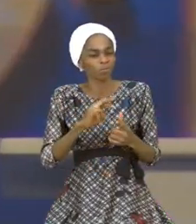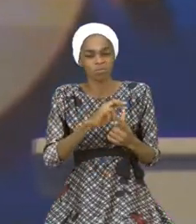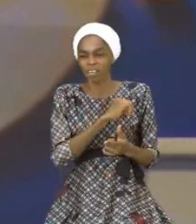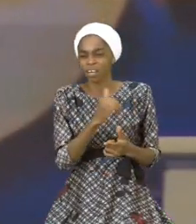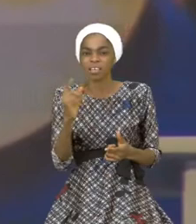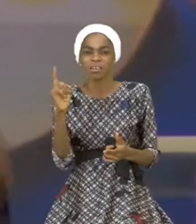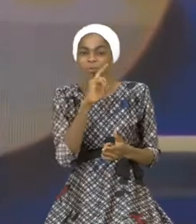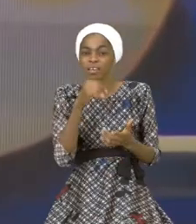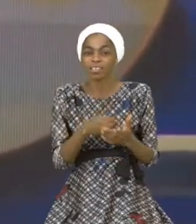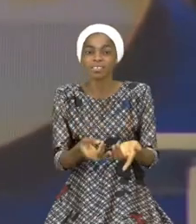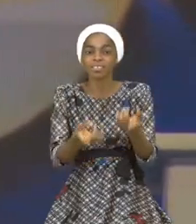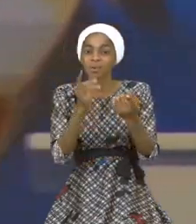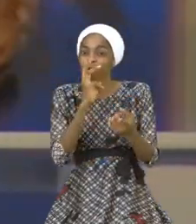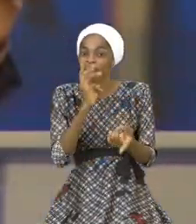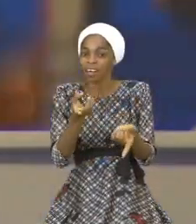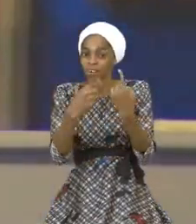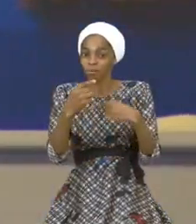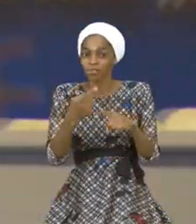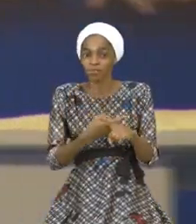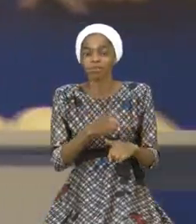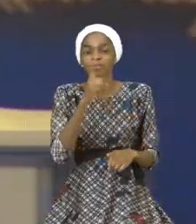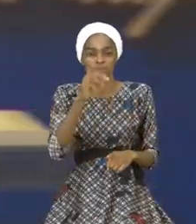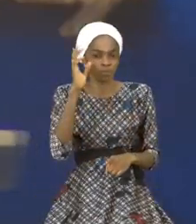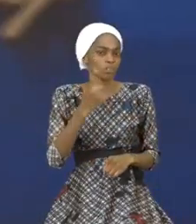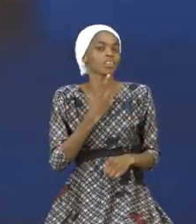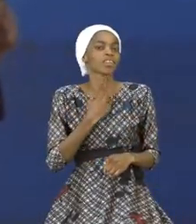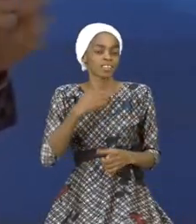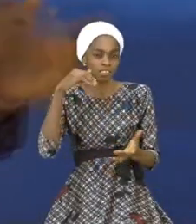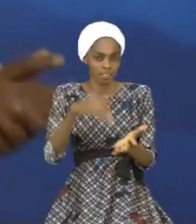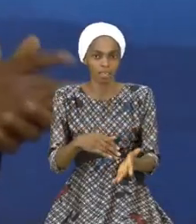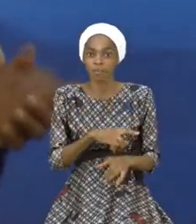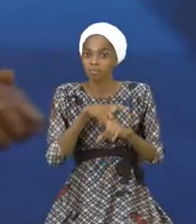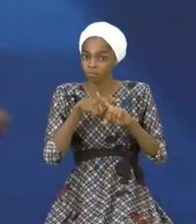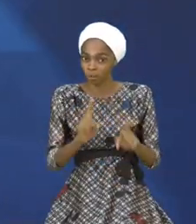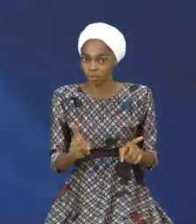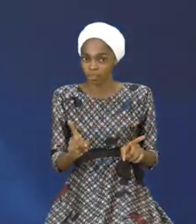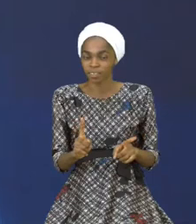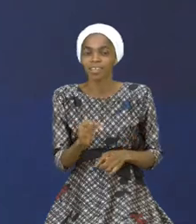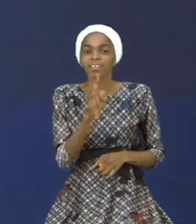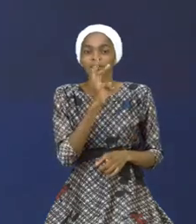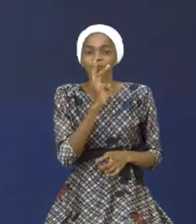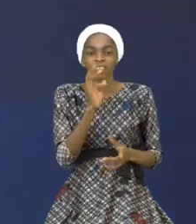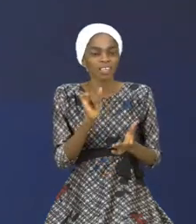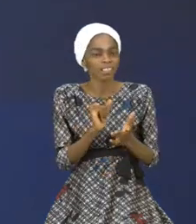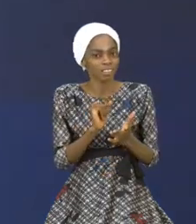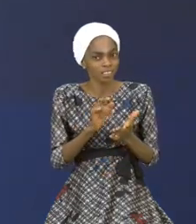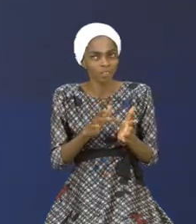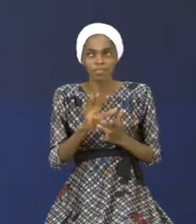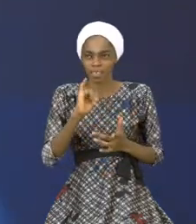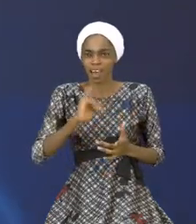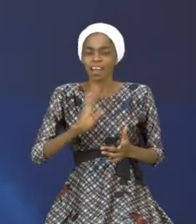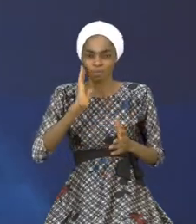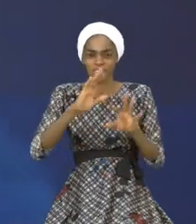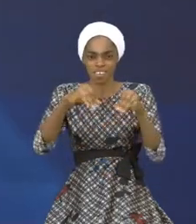comes from, you will thirst again. But the water that I will give you, that's the